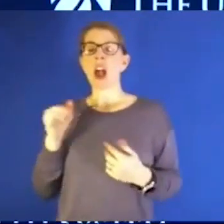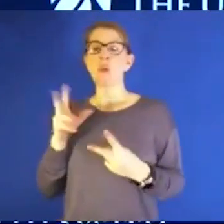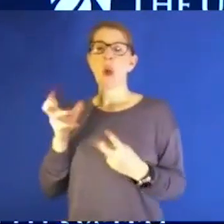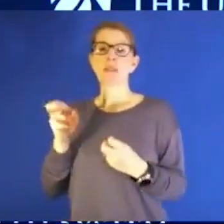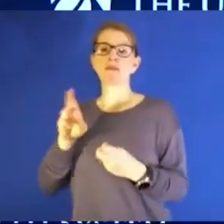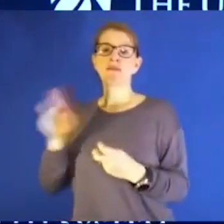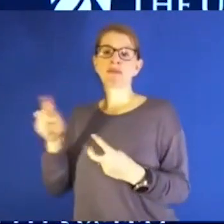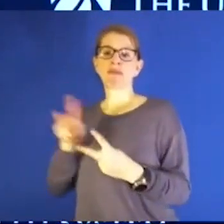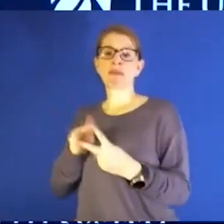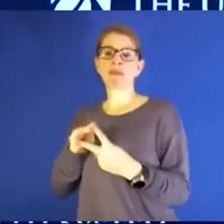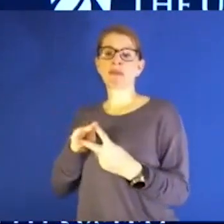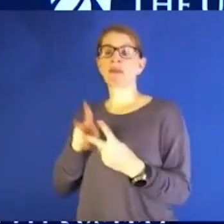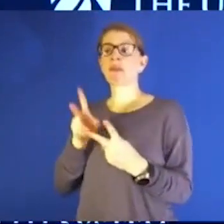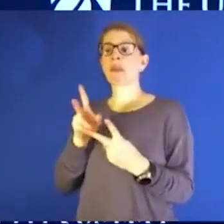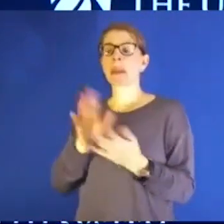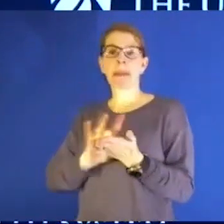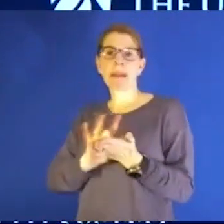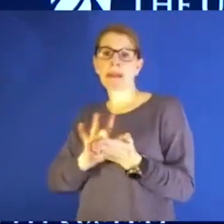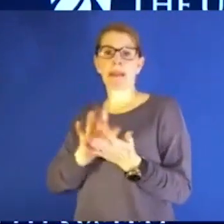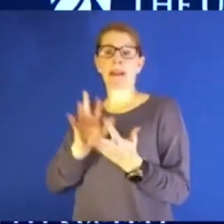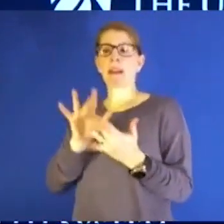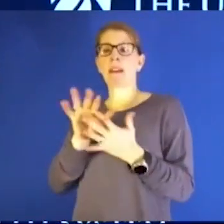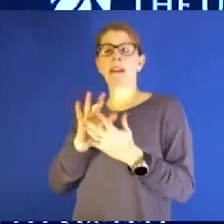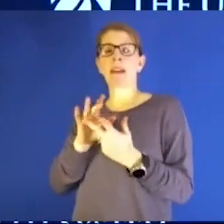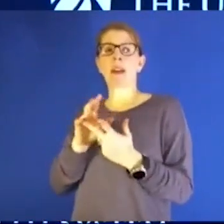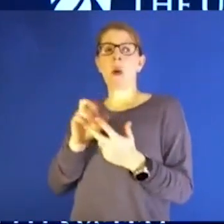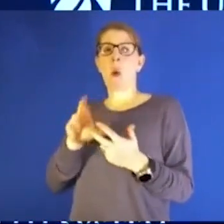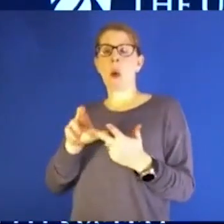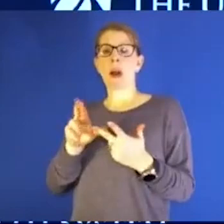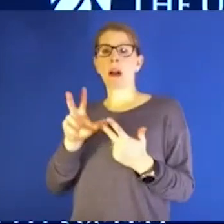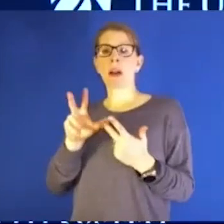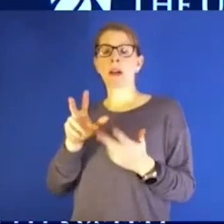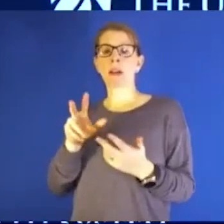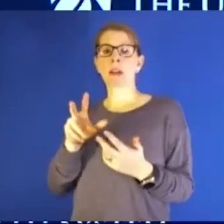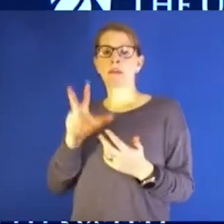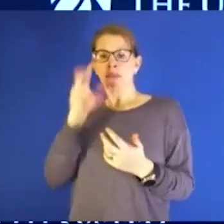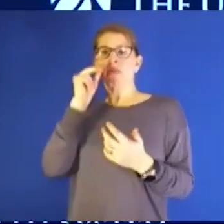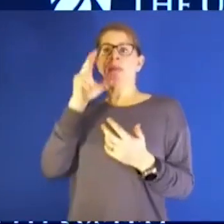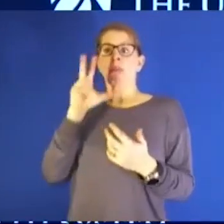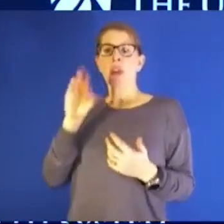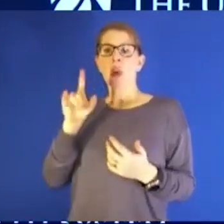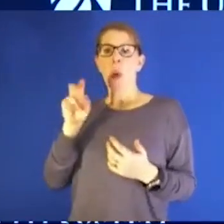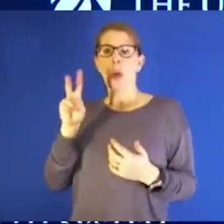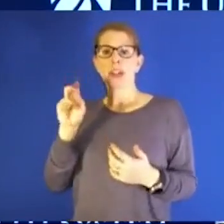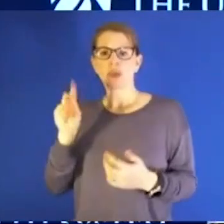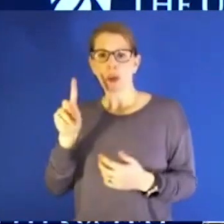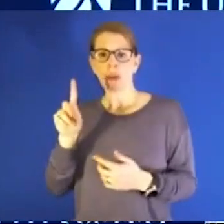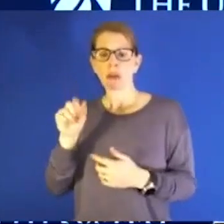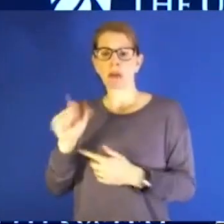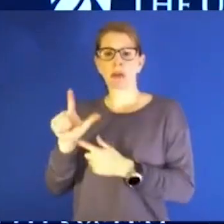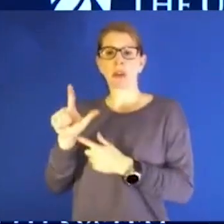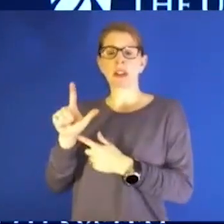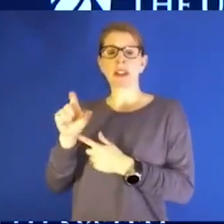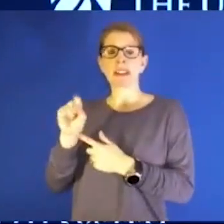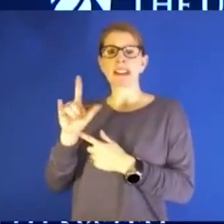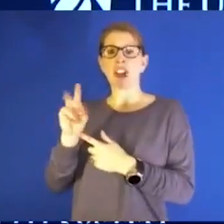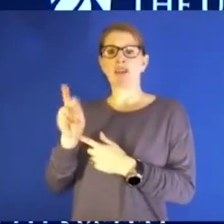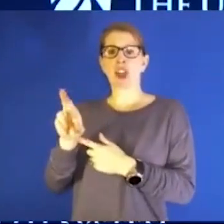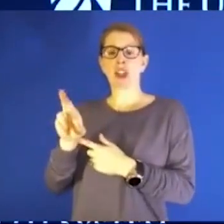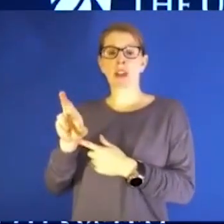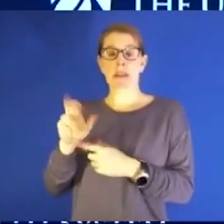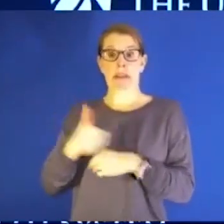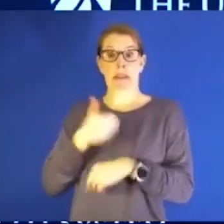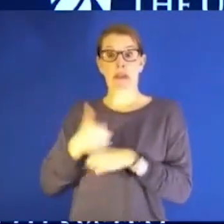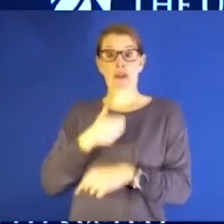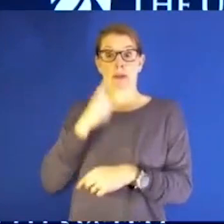prescribe hydroxychloroquine, or I'm going to do inhaled colloidal silver, and all these things that are not shown to have any efficacy, in fact, are probably dangerous to